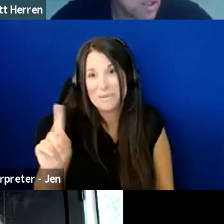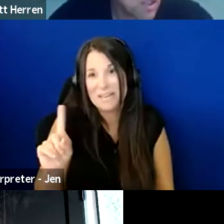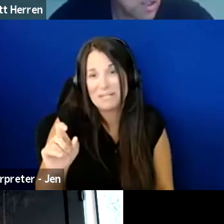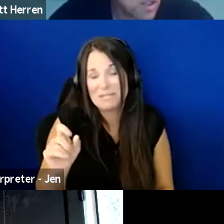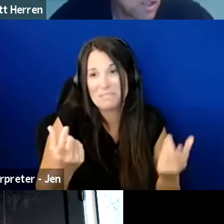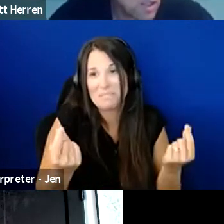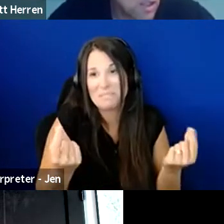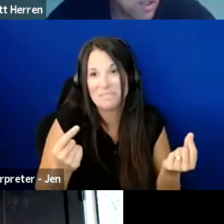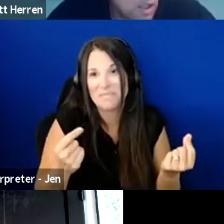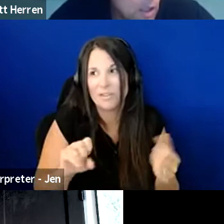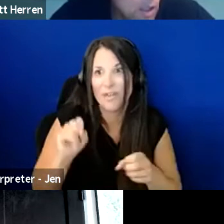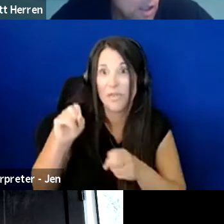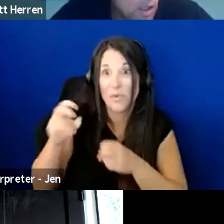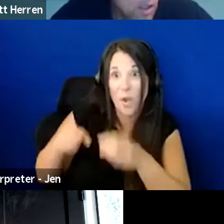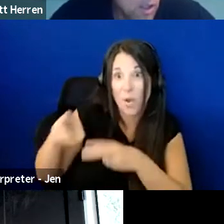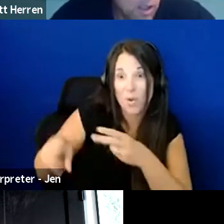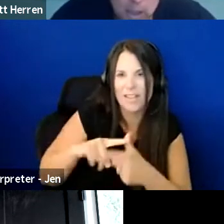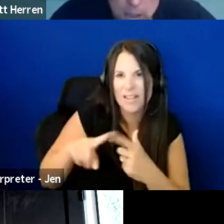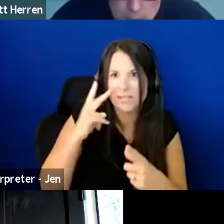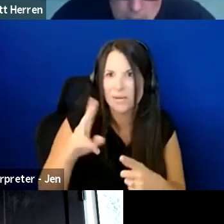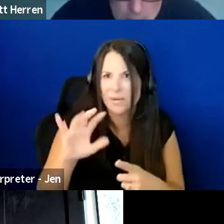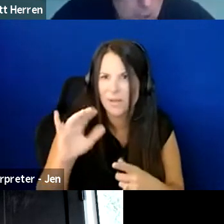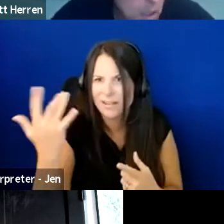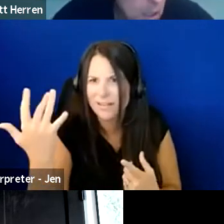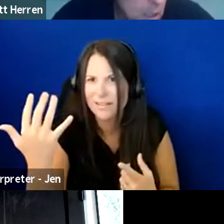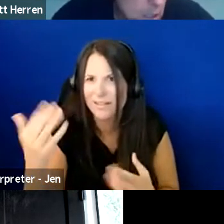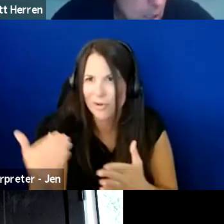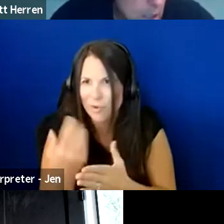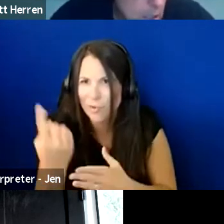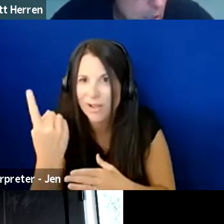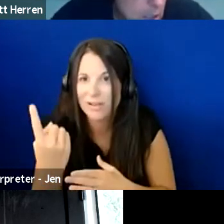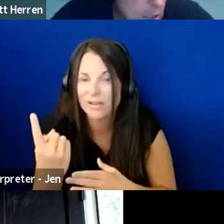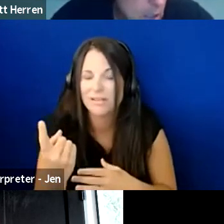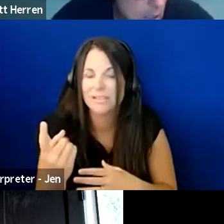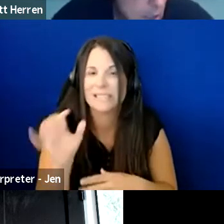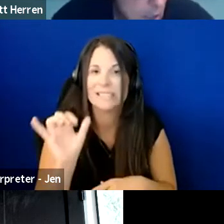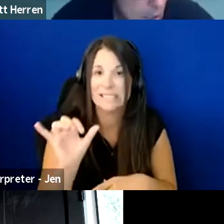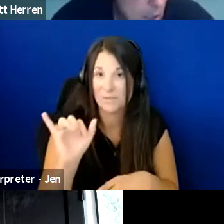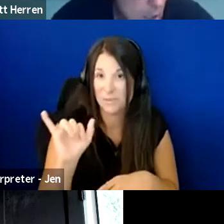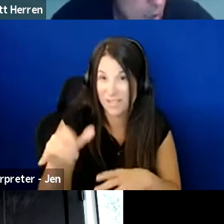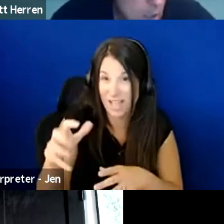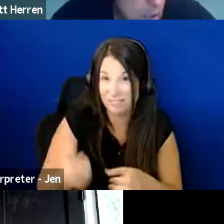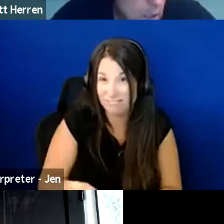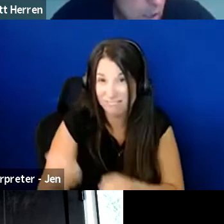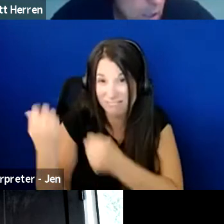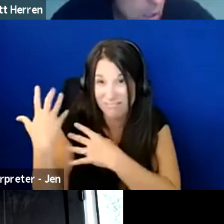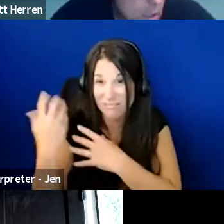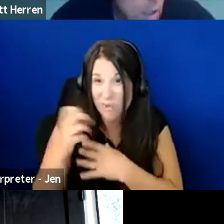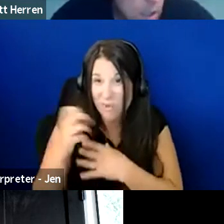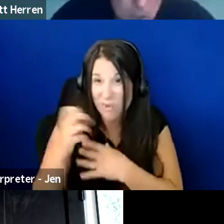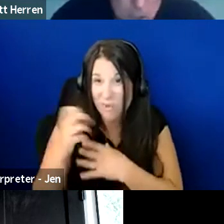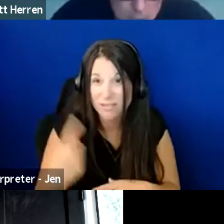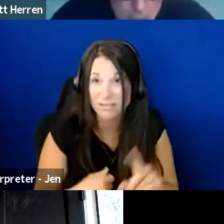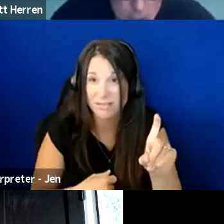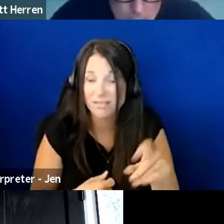throw them all there. And then when I saw that we were getting possibly a new one, will that take away the old one, or